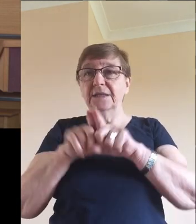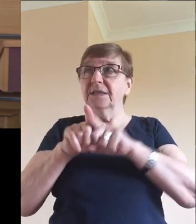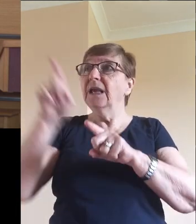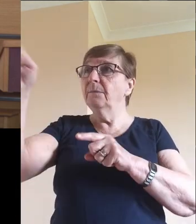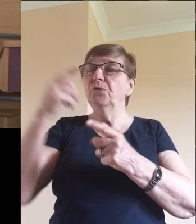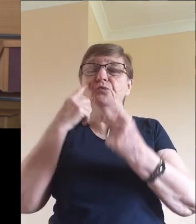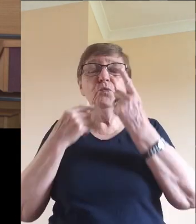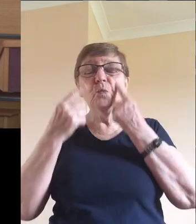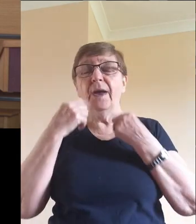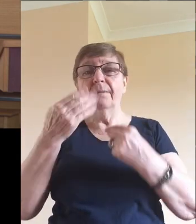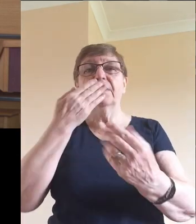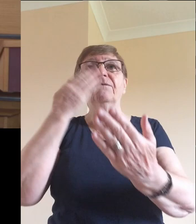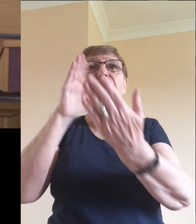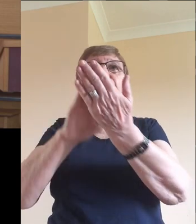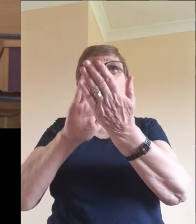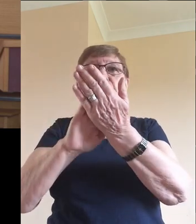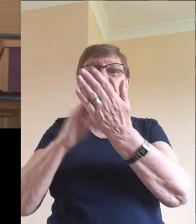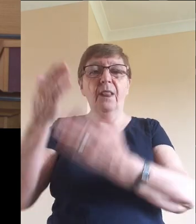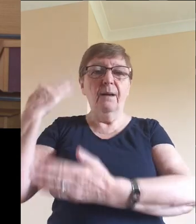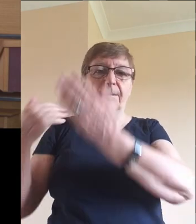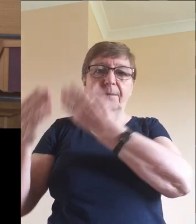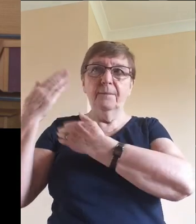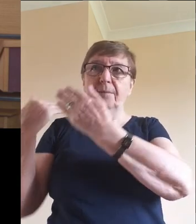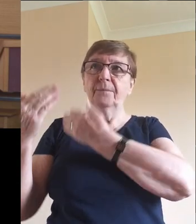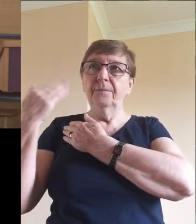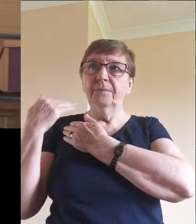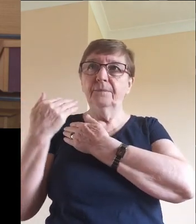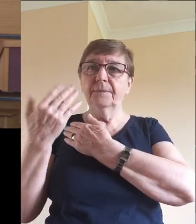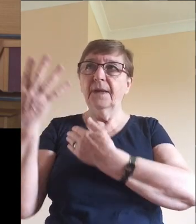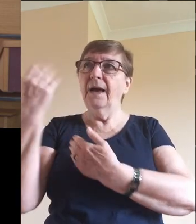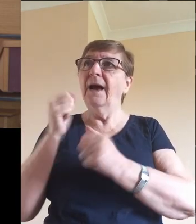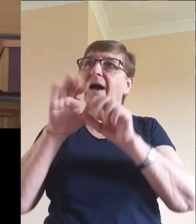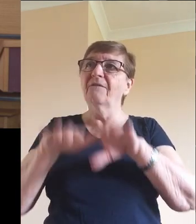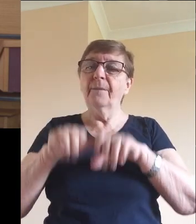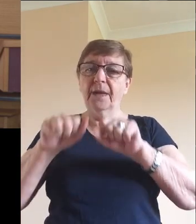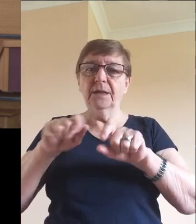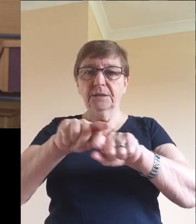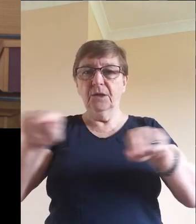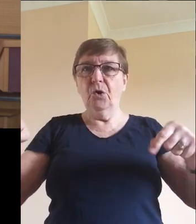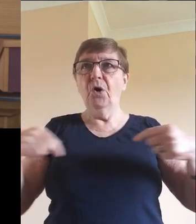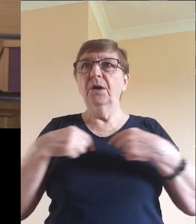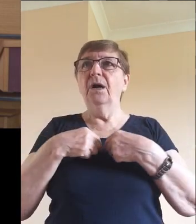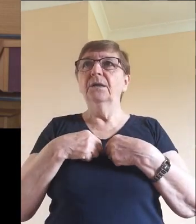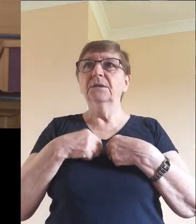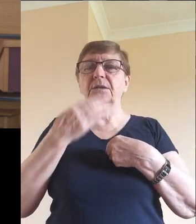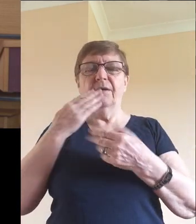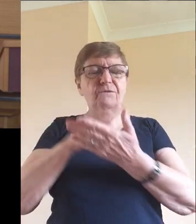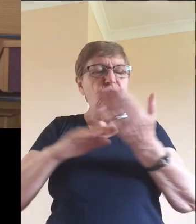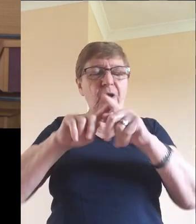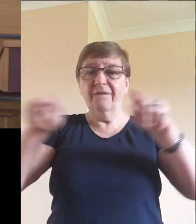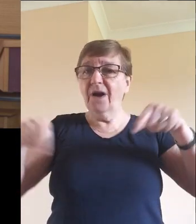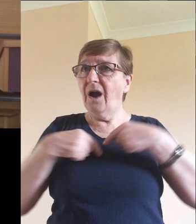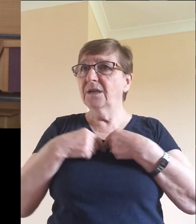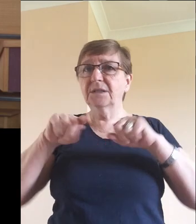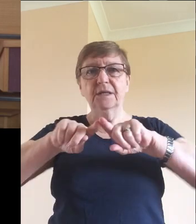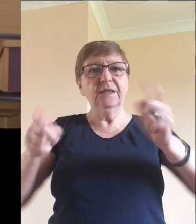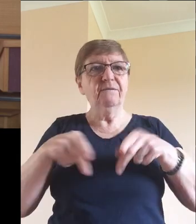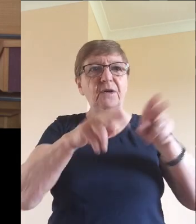Have mercy on us. Forgive us all the ways we fail